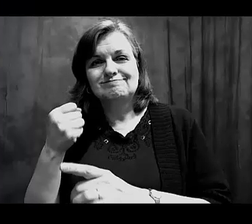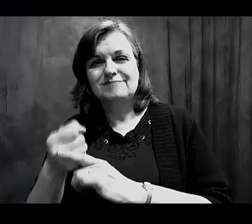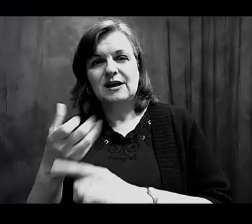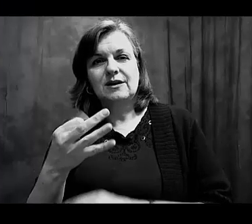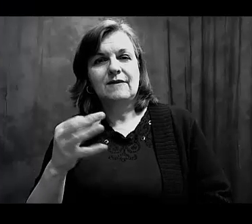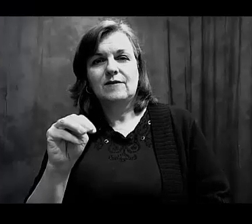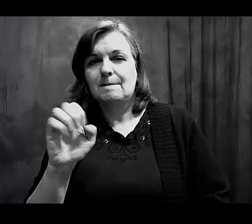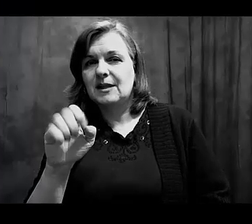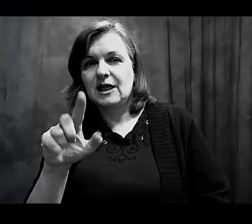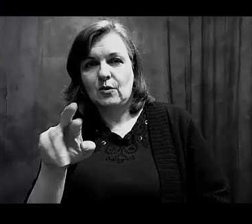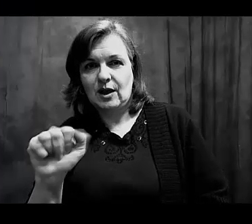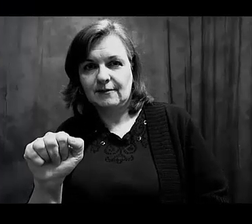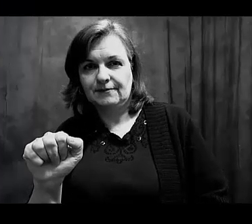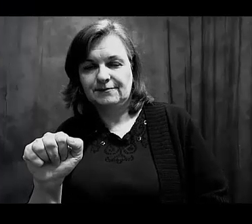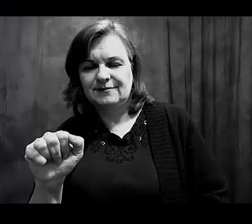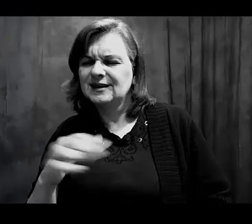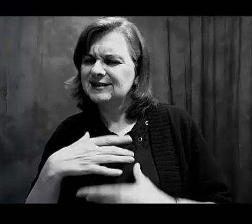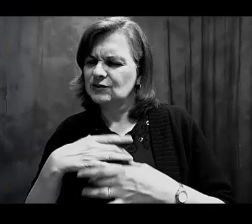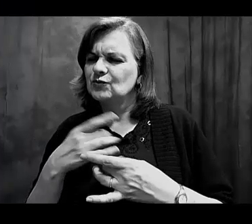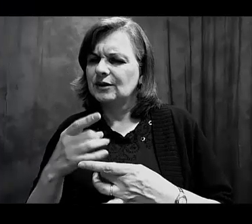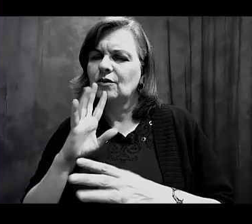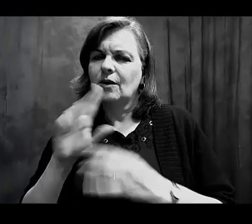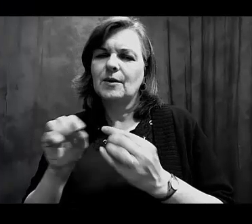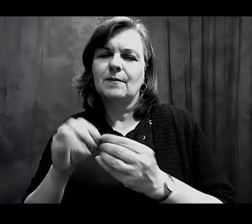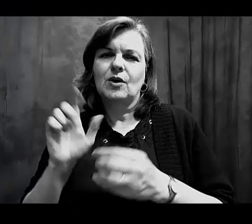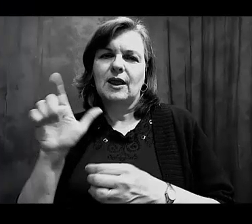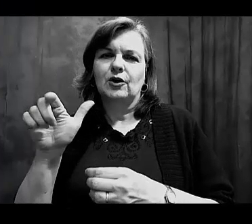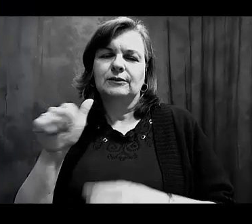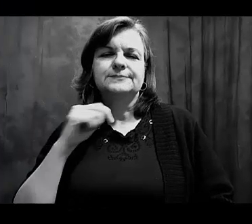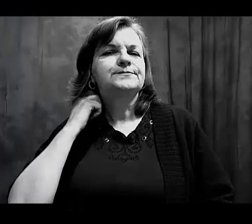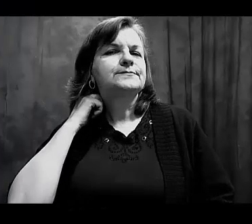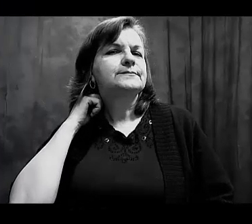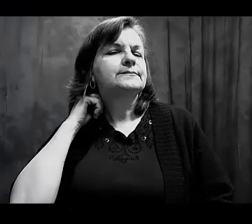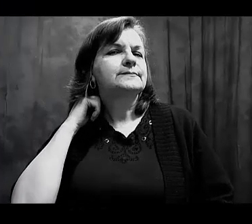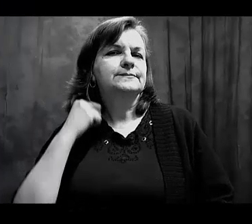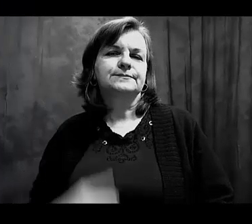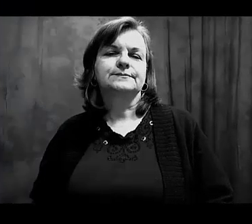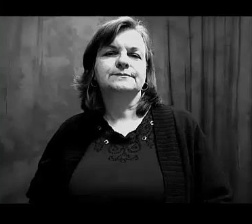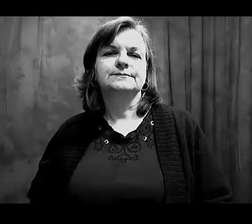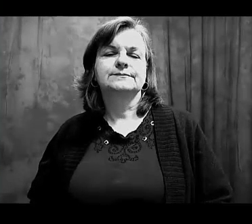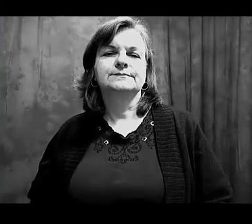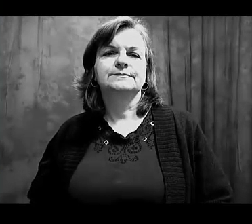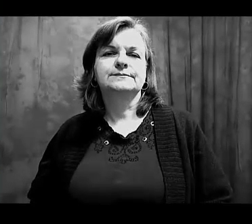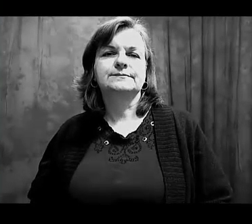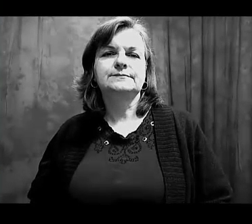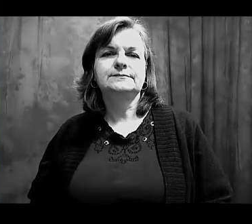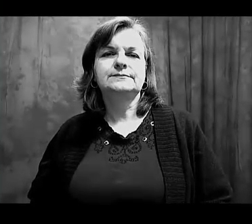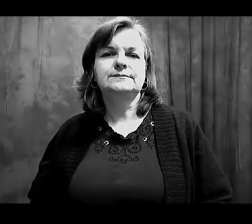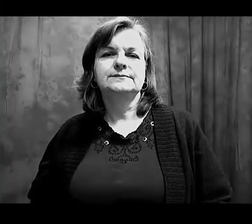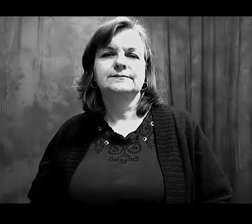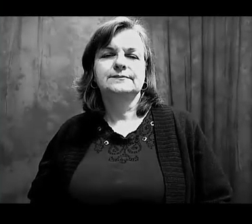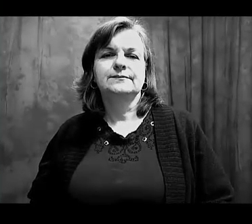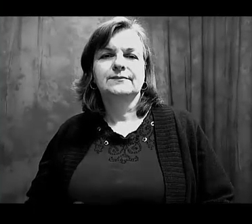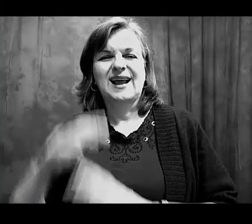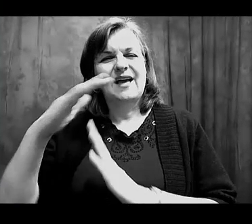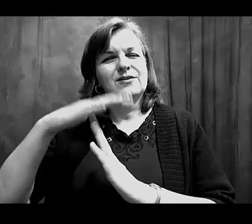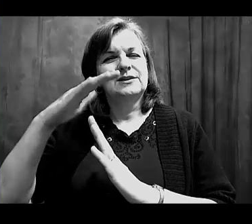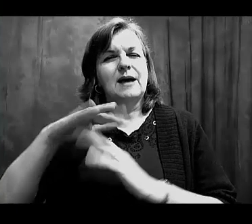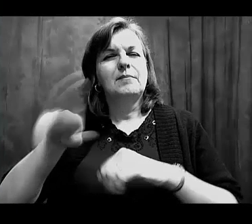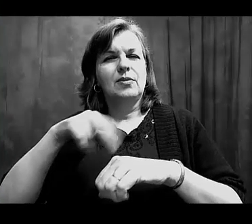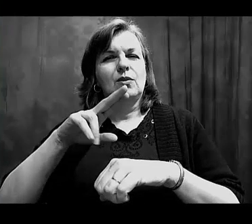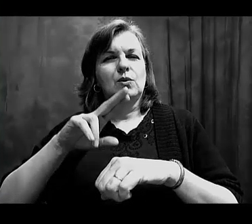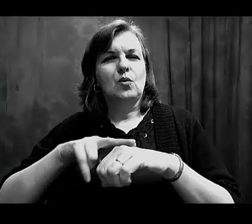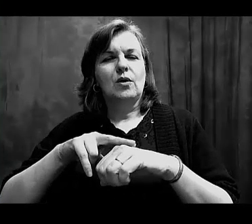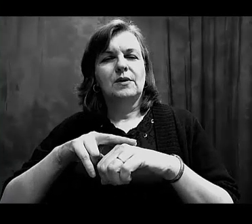interesting. So your normal hemoglobin, up at the top here, mutant